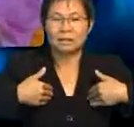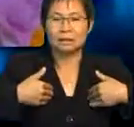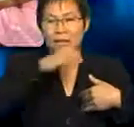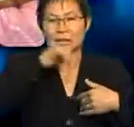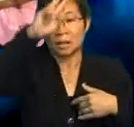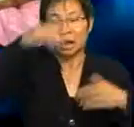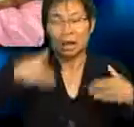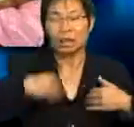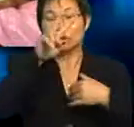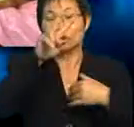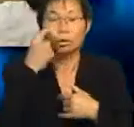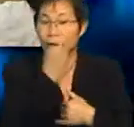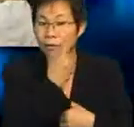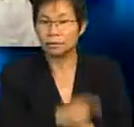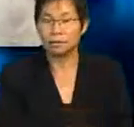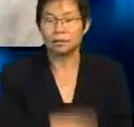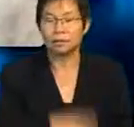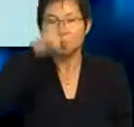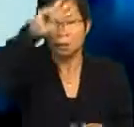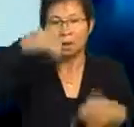a goat has 2 eyes.